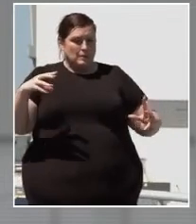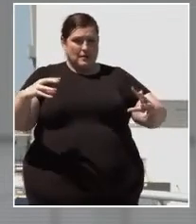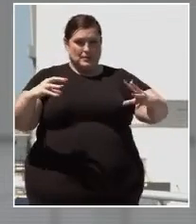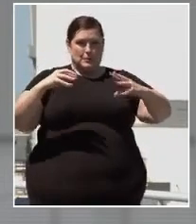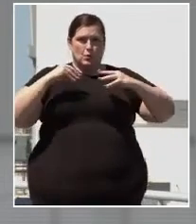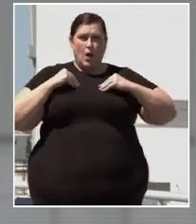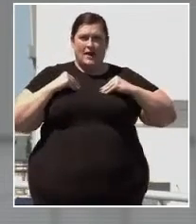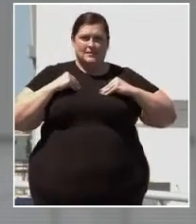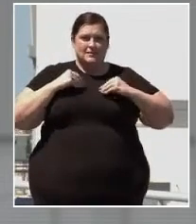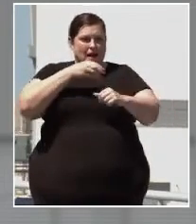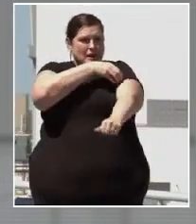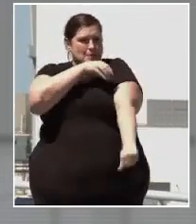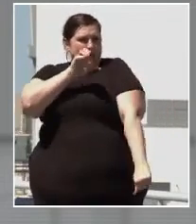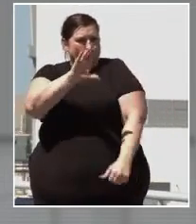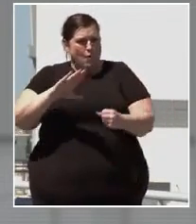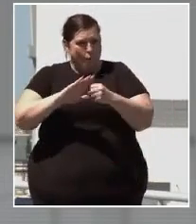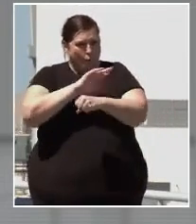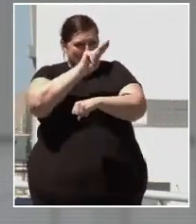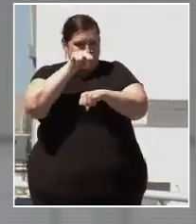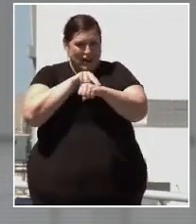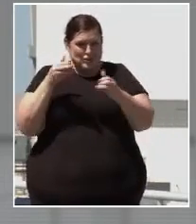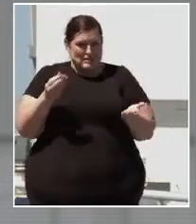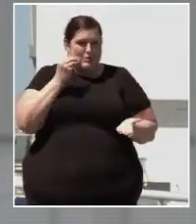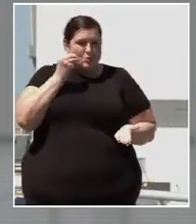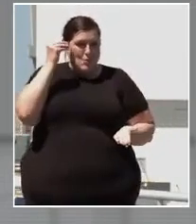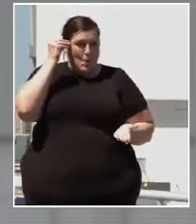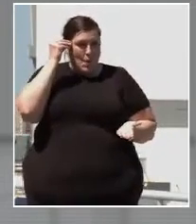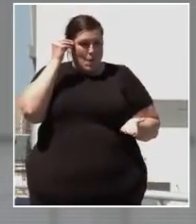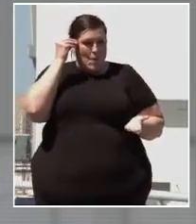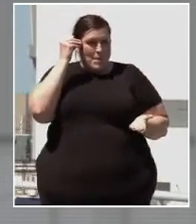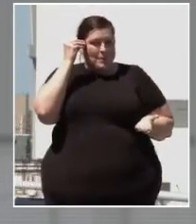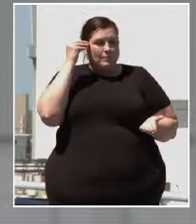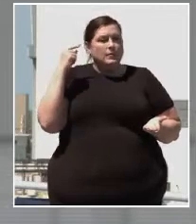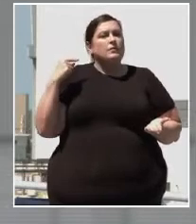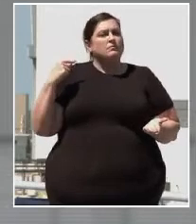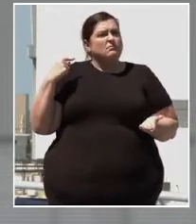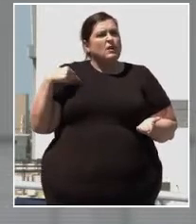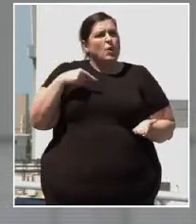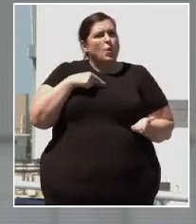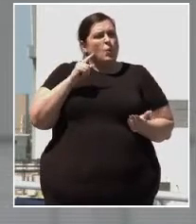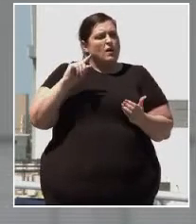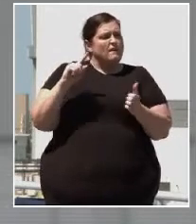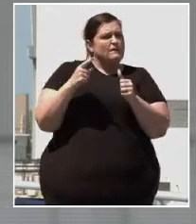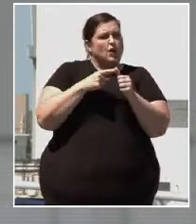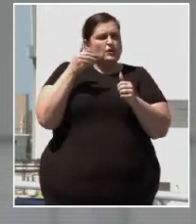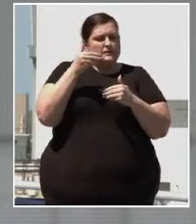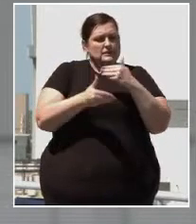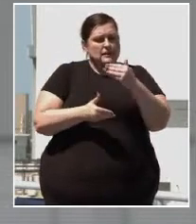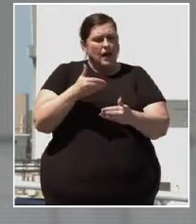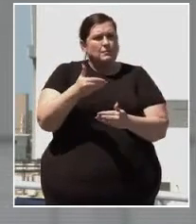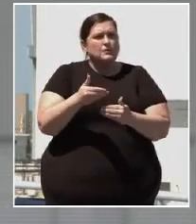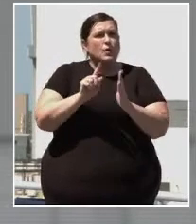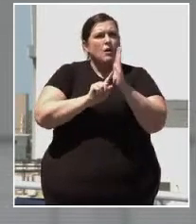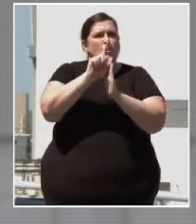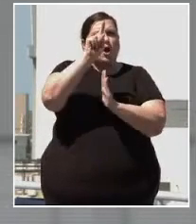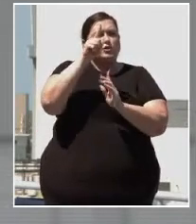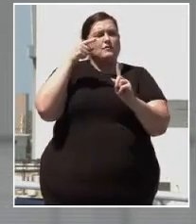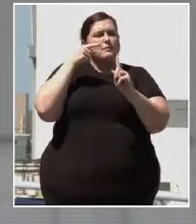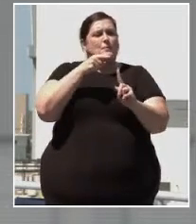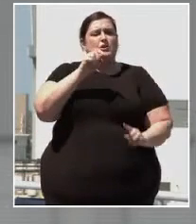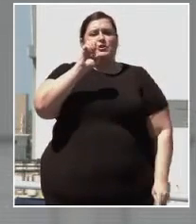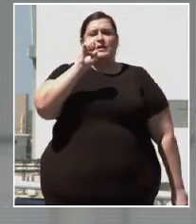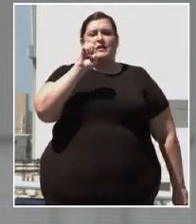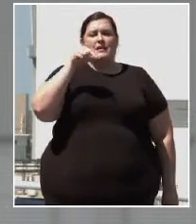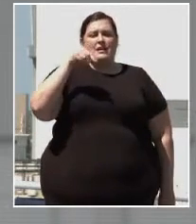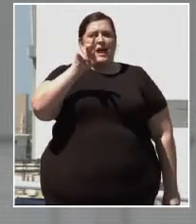whole of our nation here at home so we took the first steps with the launch of mission Equity